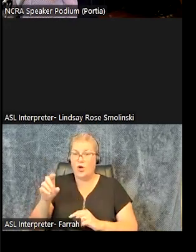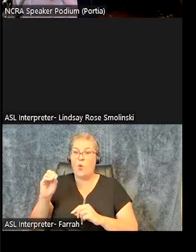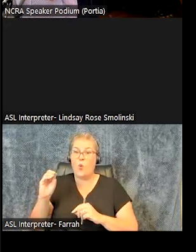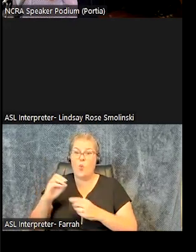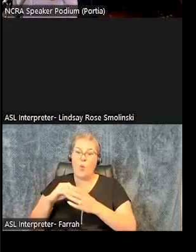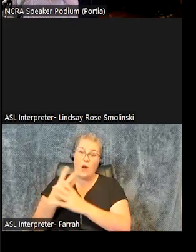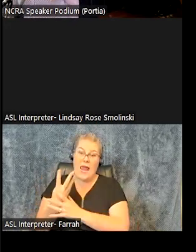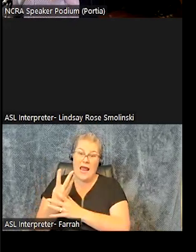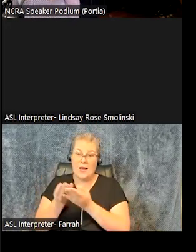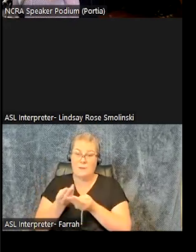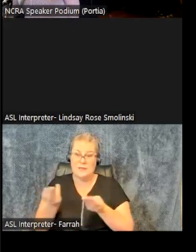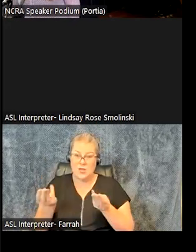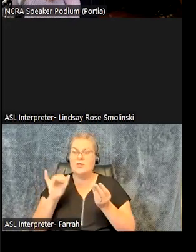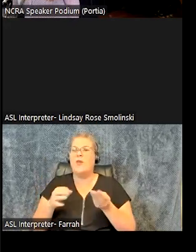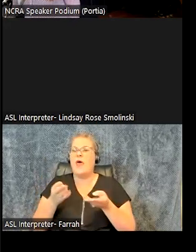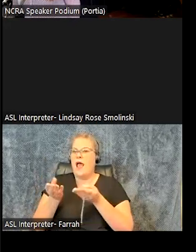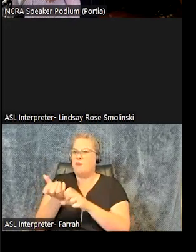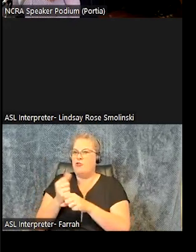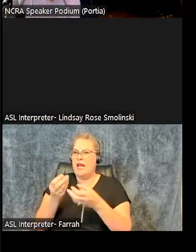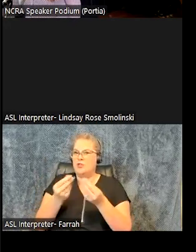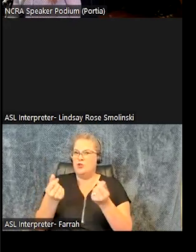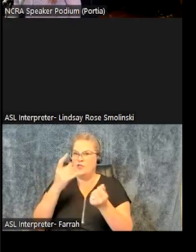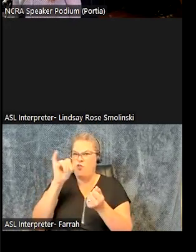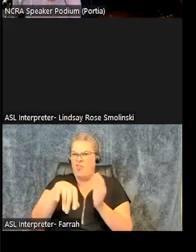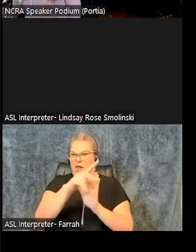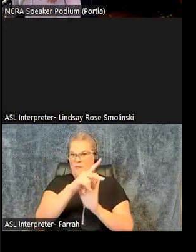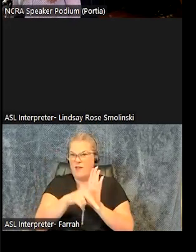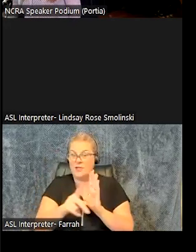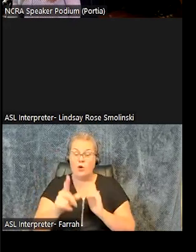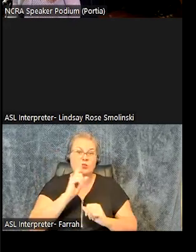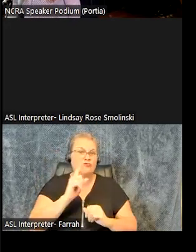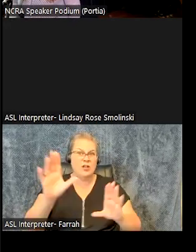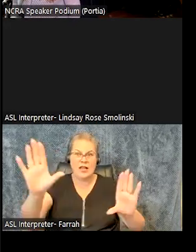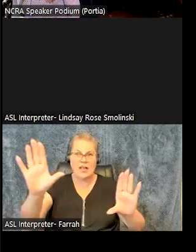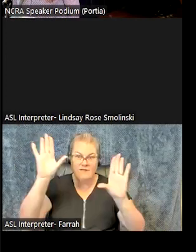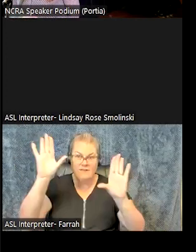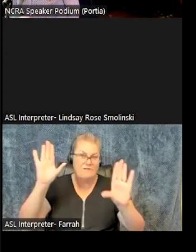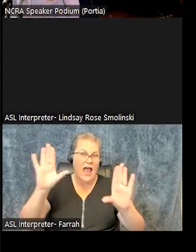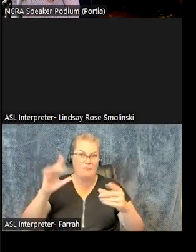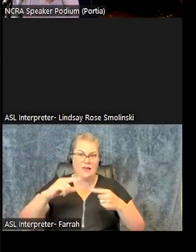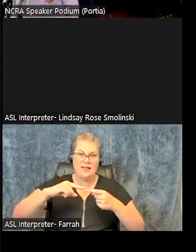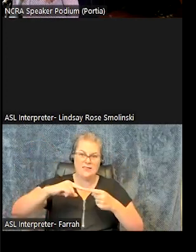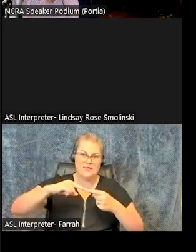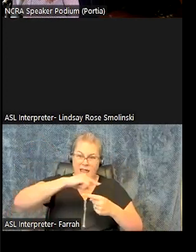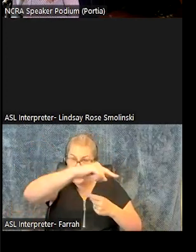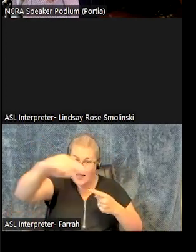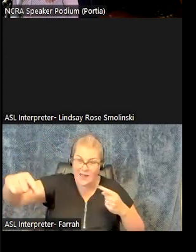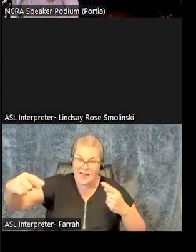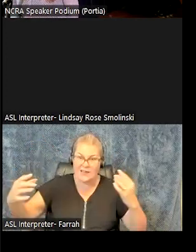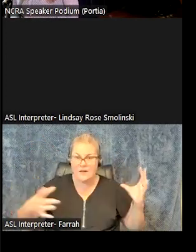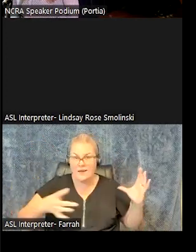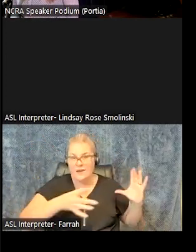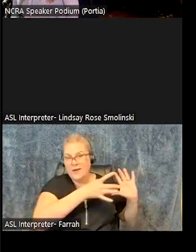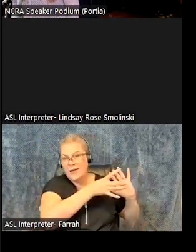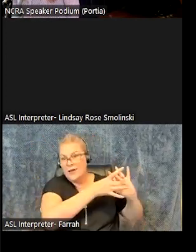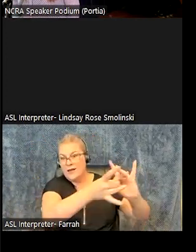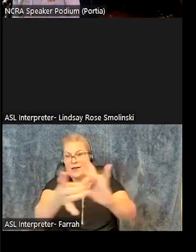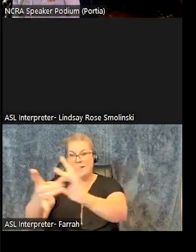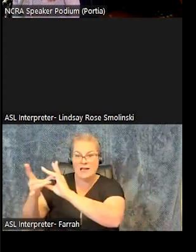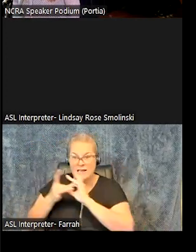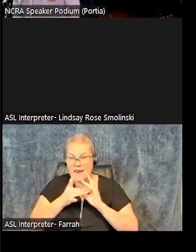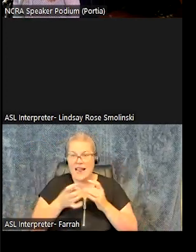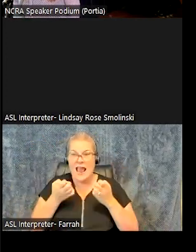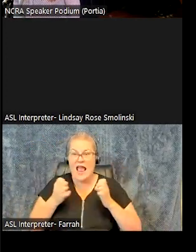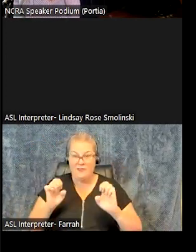for that policy, which is a really great circular effort across so many different ways, and